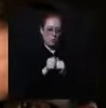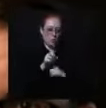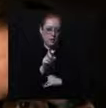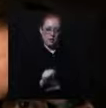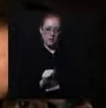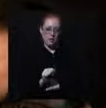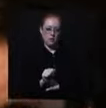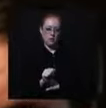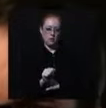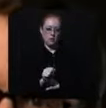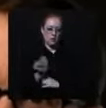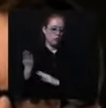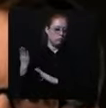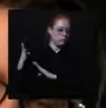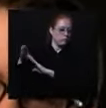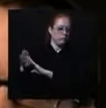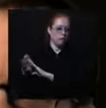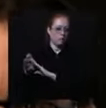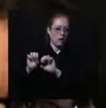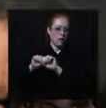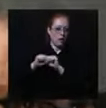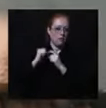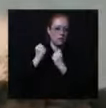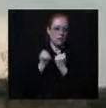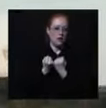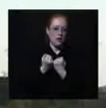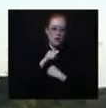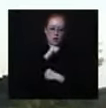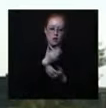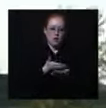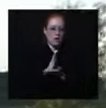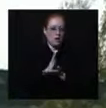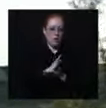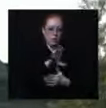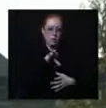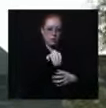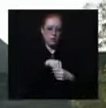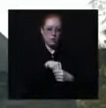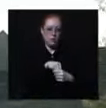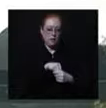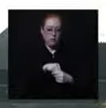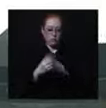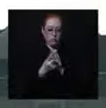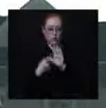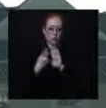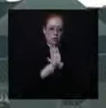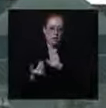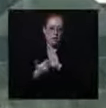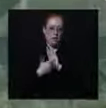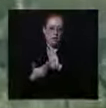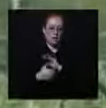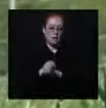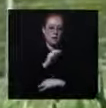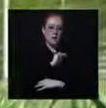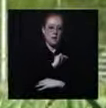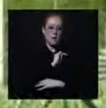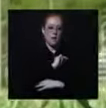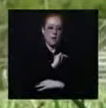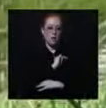disabilities. They're shut out of society and not allowed to participate and discriminated against.